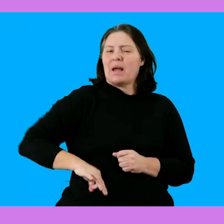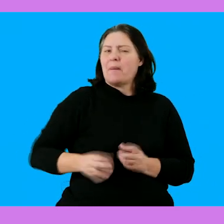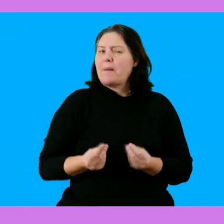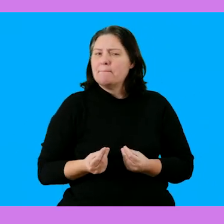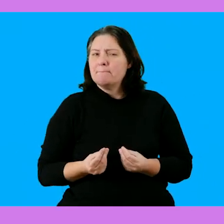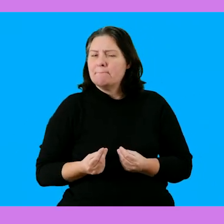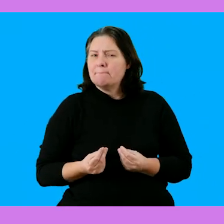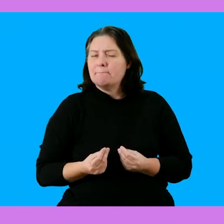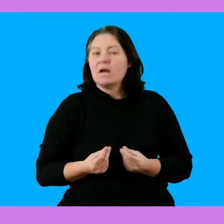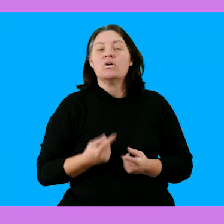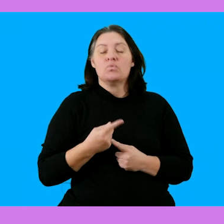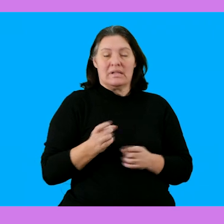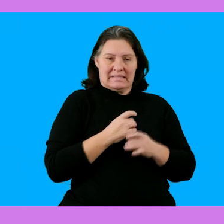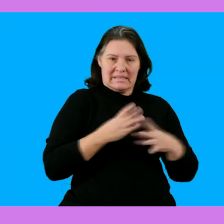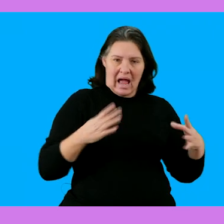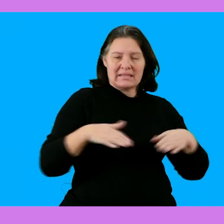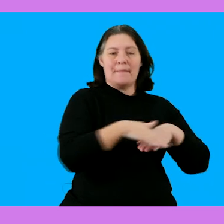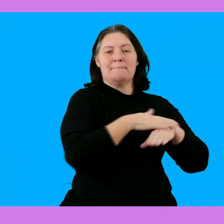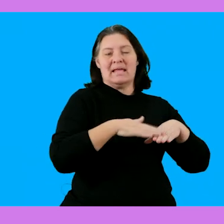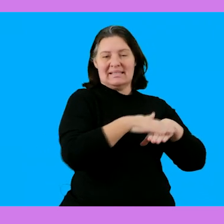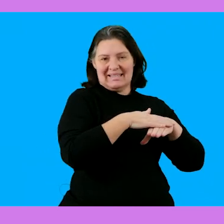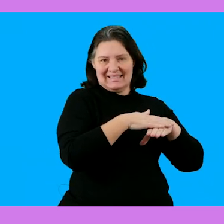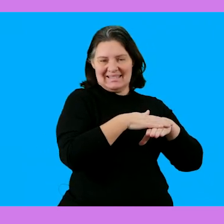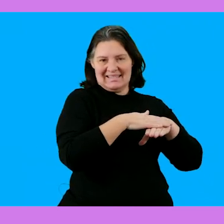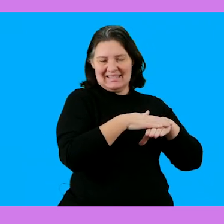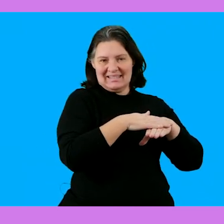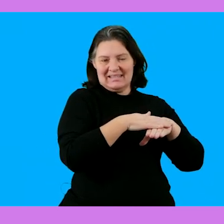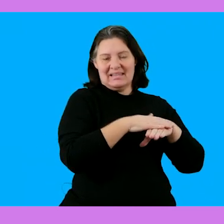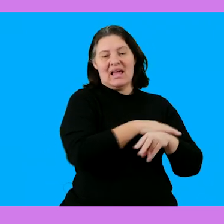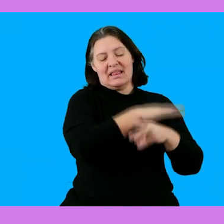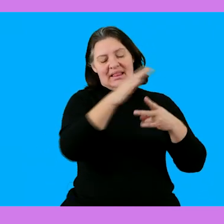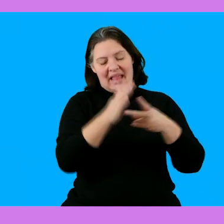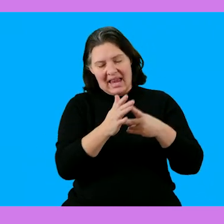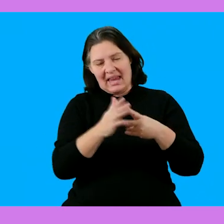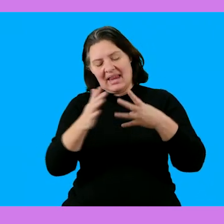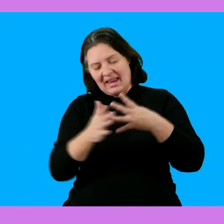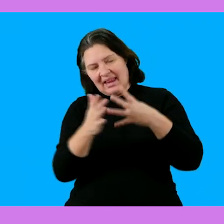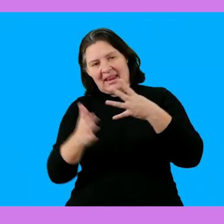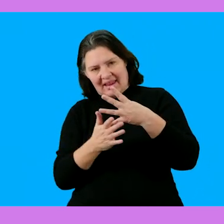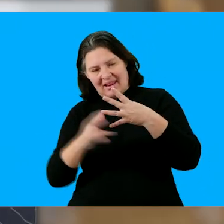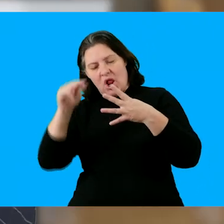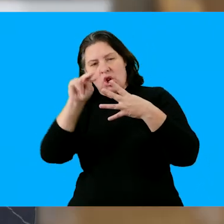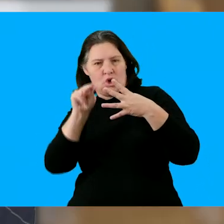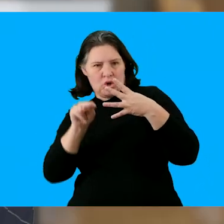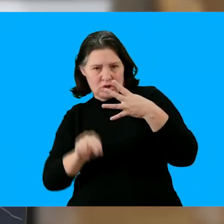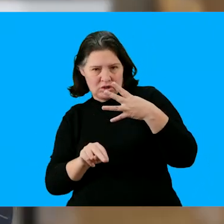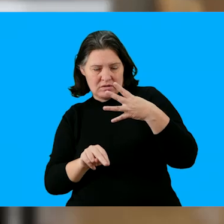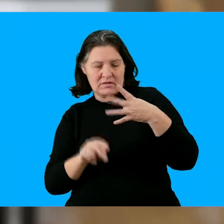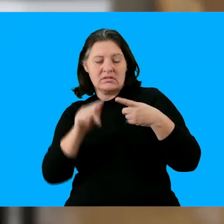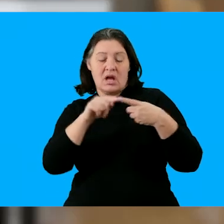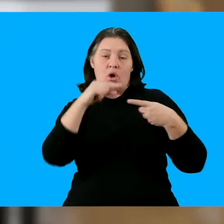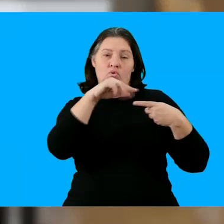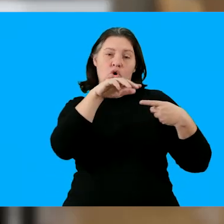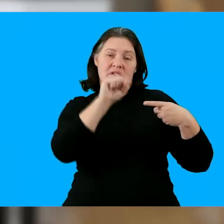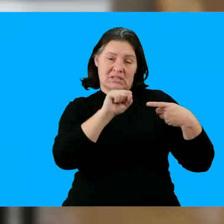consist of, whether it's monthly or annually? We will start with the basic income, then we look at all the other benefits, right? Remember we